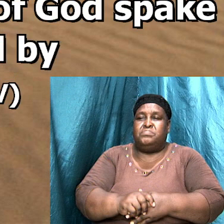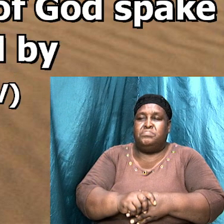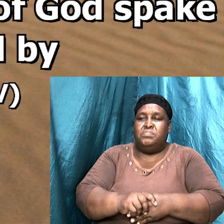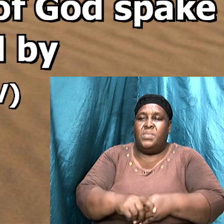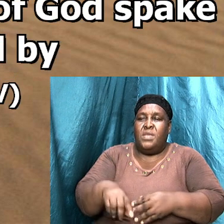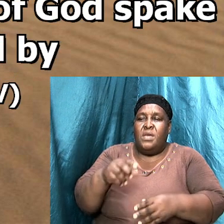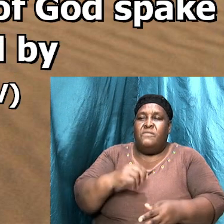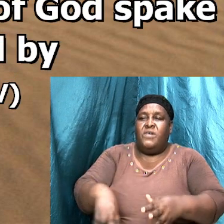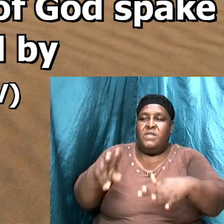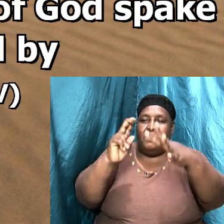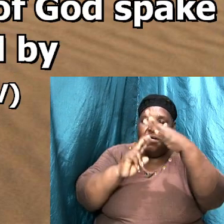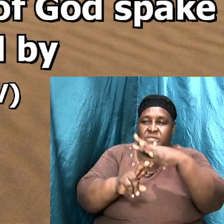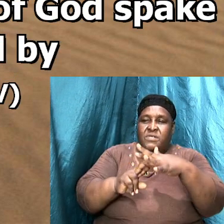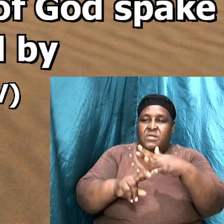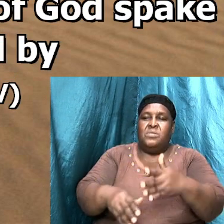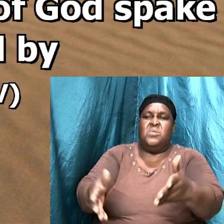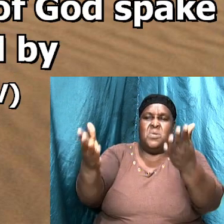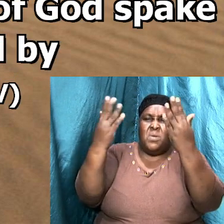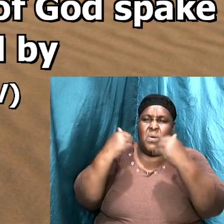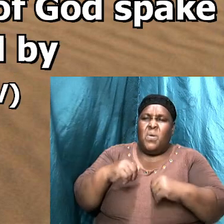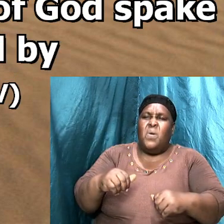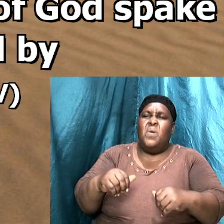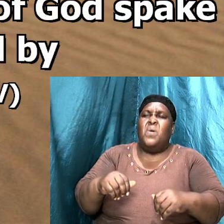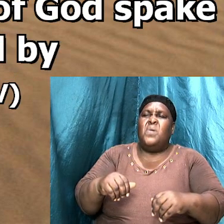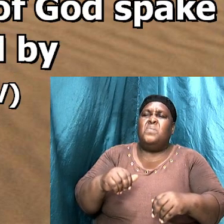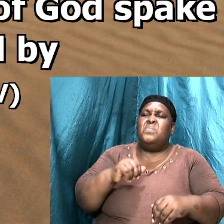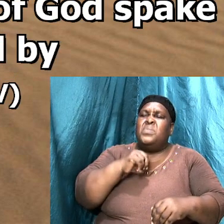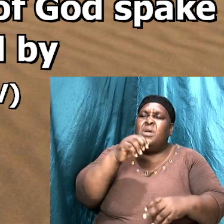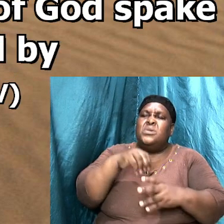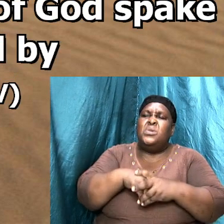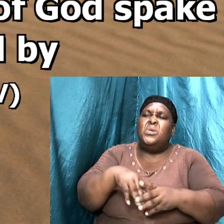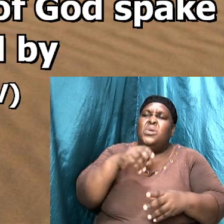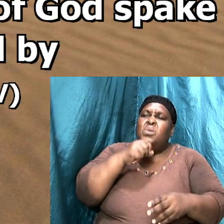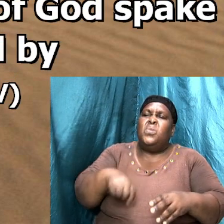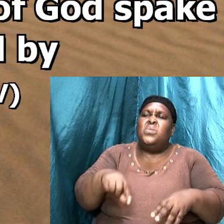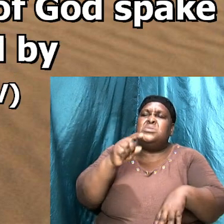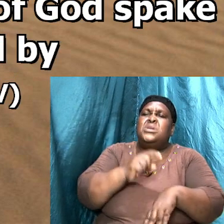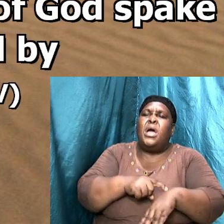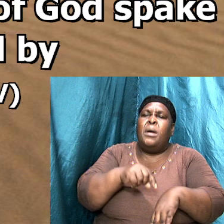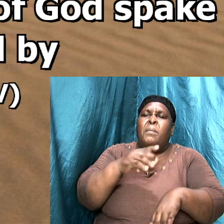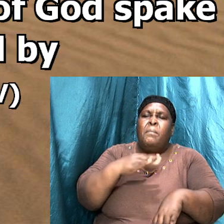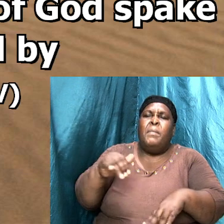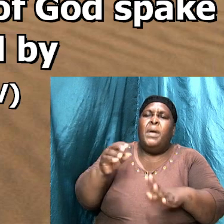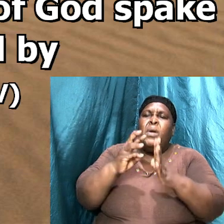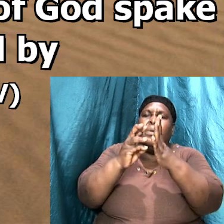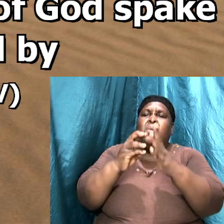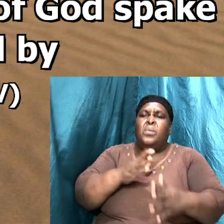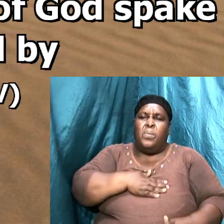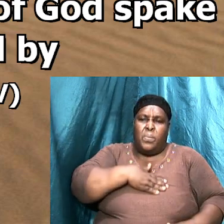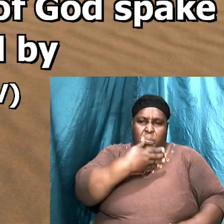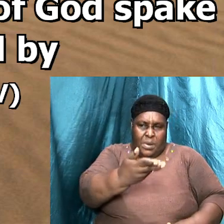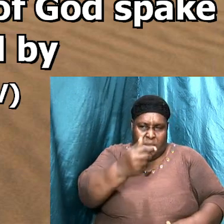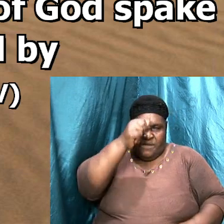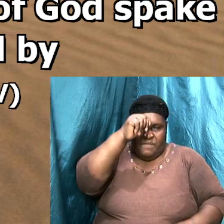For the prophecy came not in old time by the will of men,